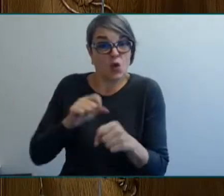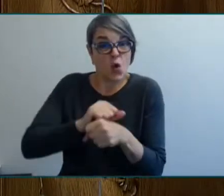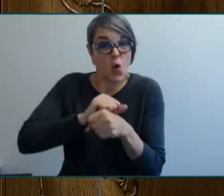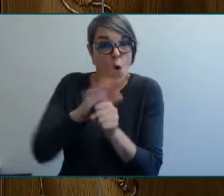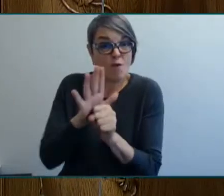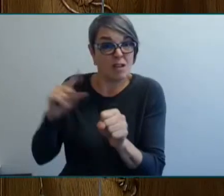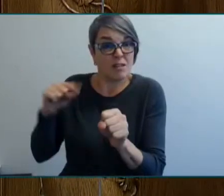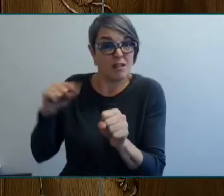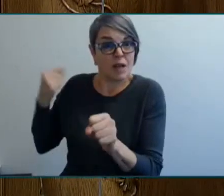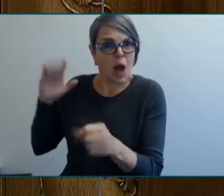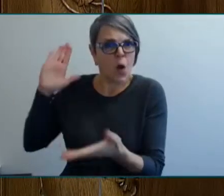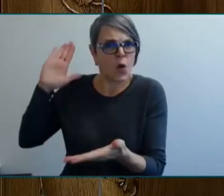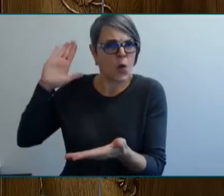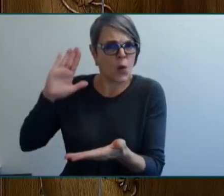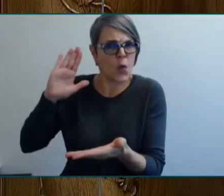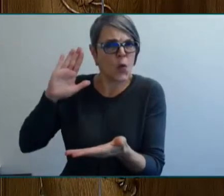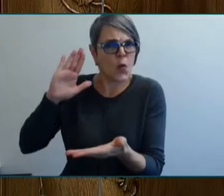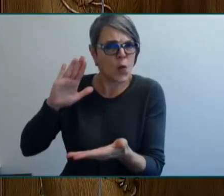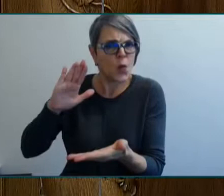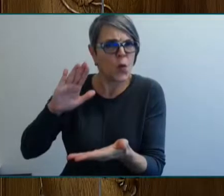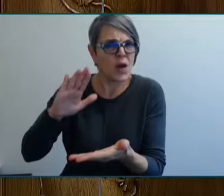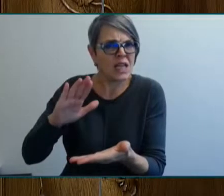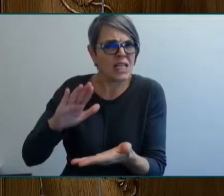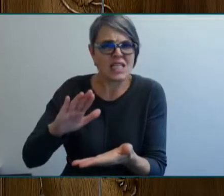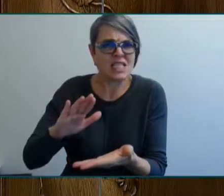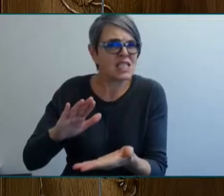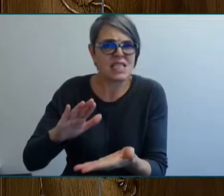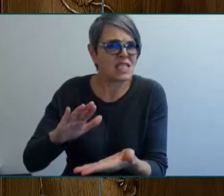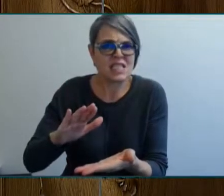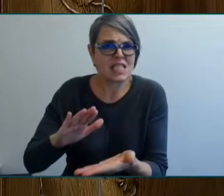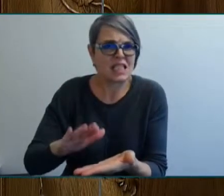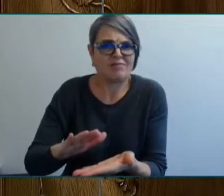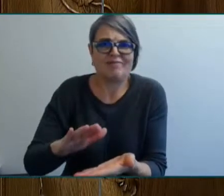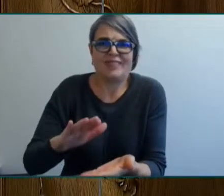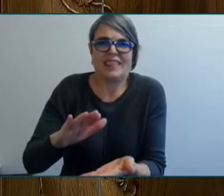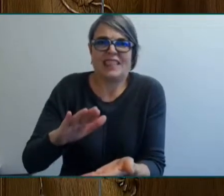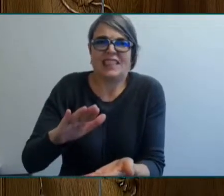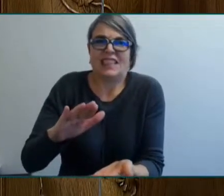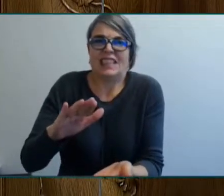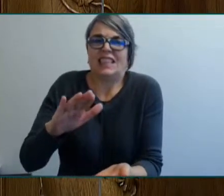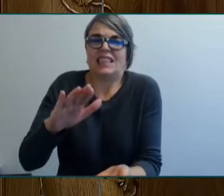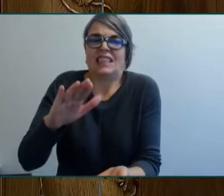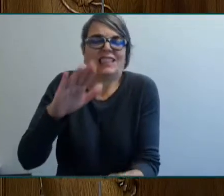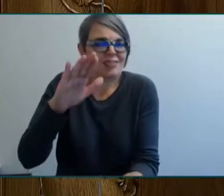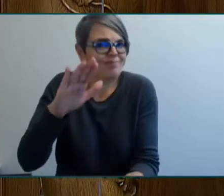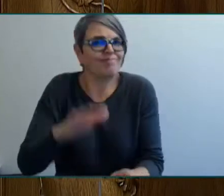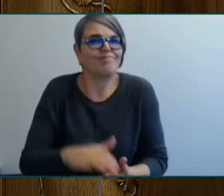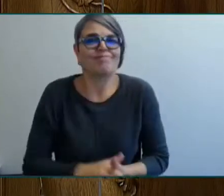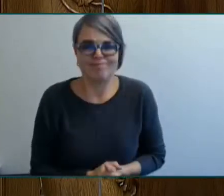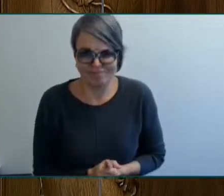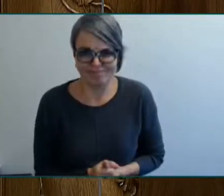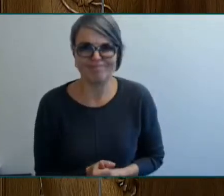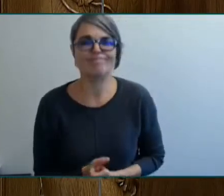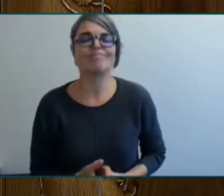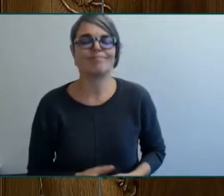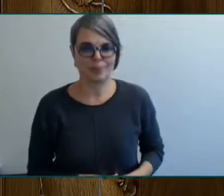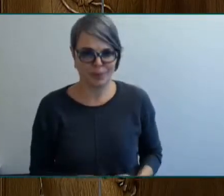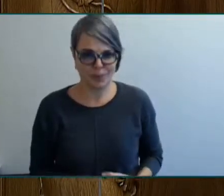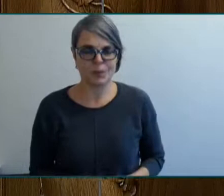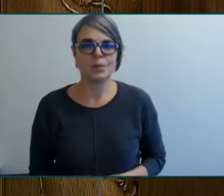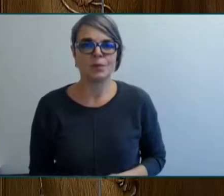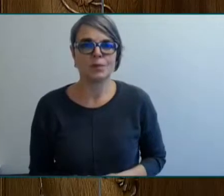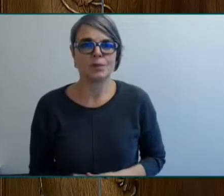spring stand in contrast with the toll exacted by the wave we now confront. It is a